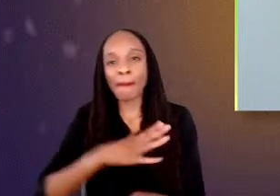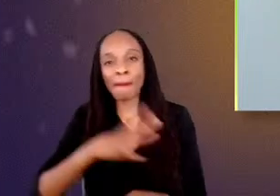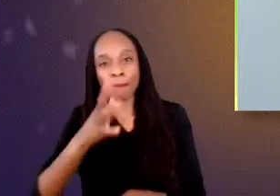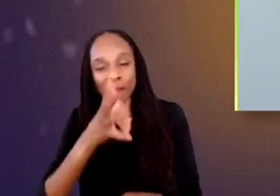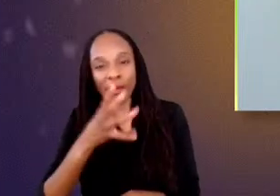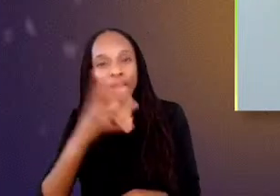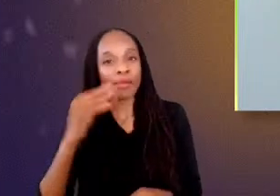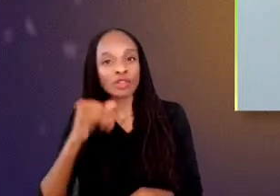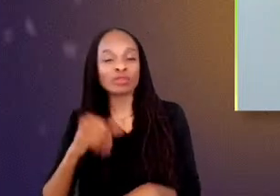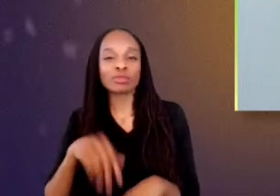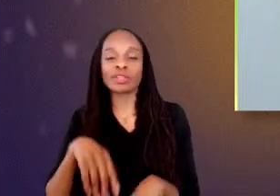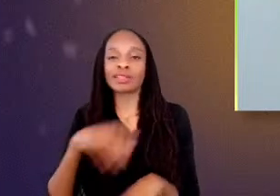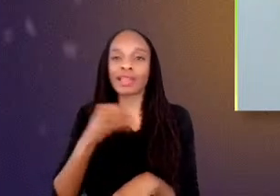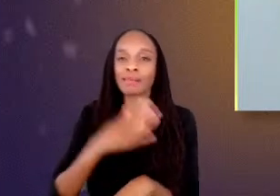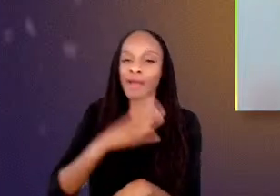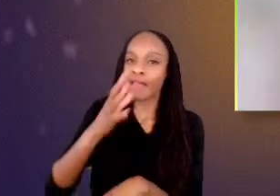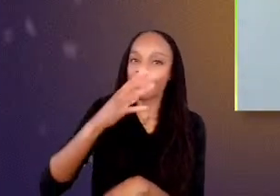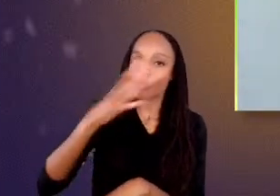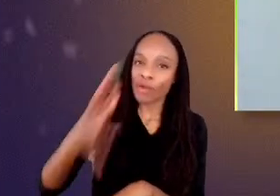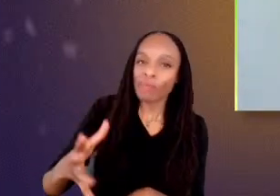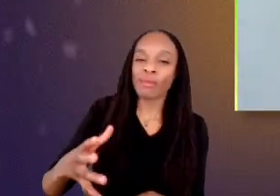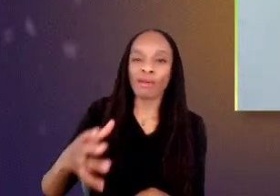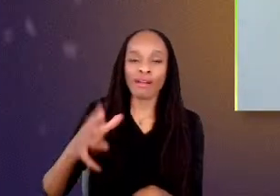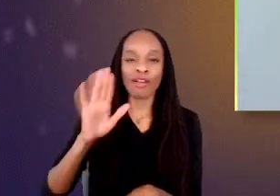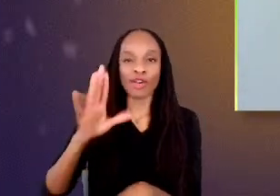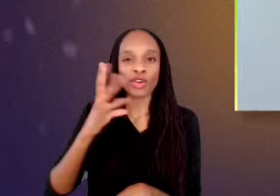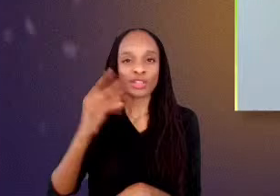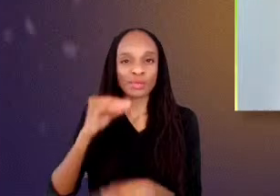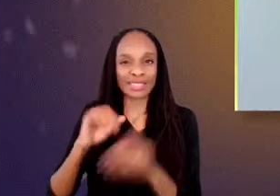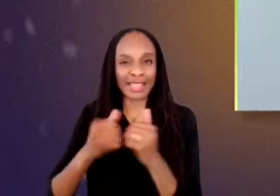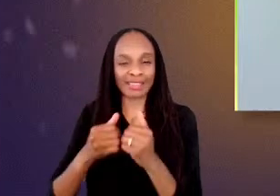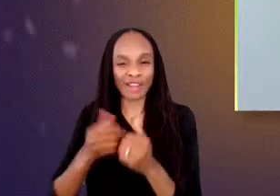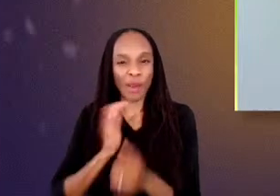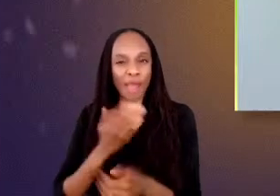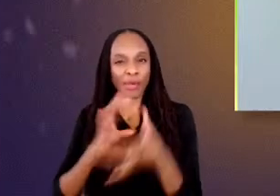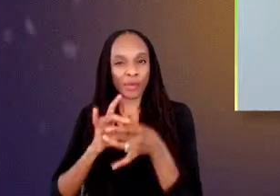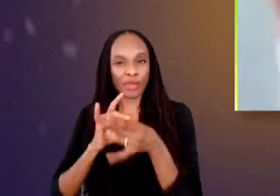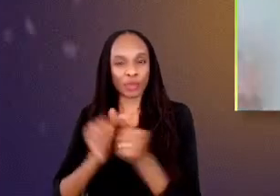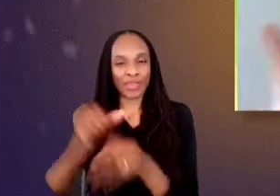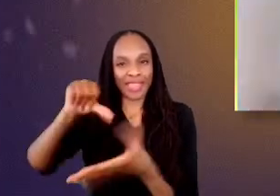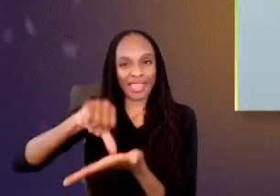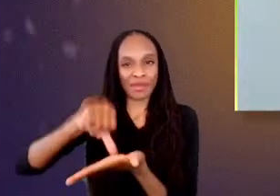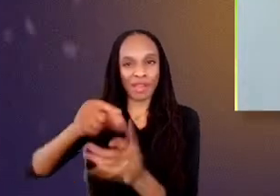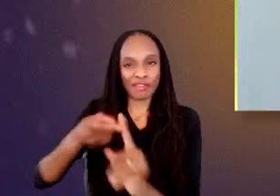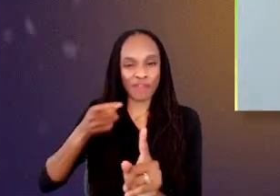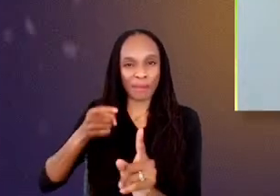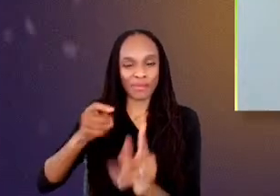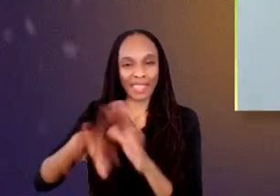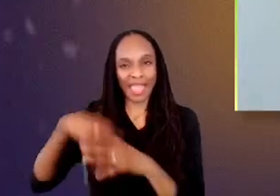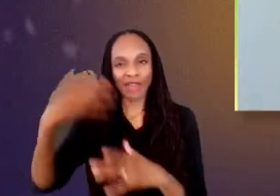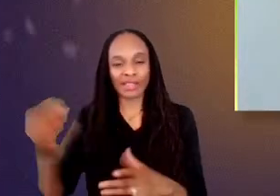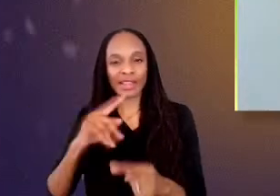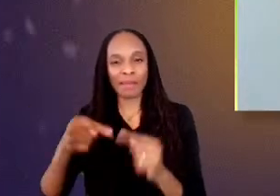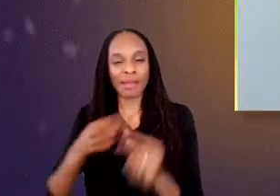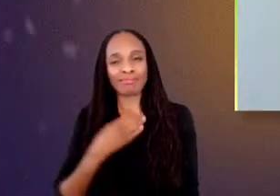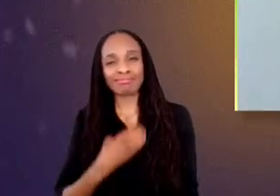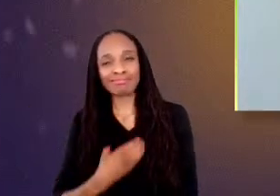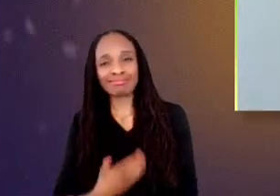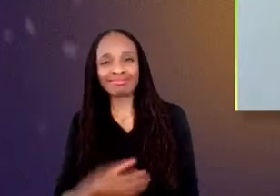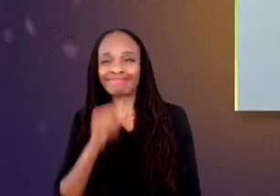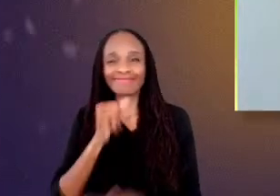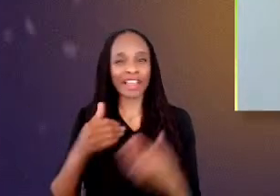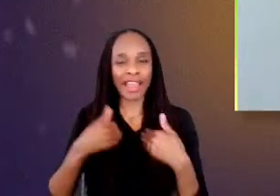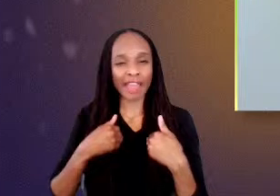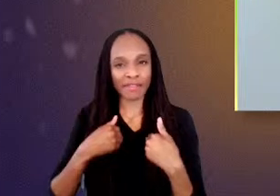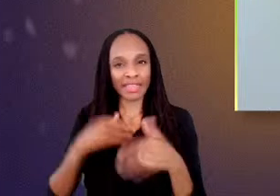my grandmother's experience with being Iranian, each of our relationships with Iran from the outside. It's like about longing of not having access to